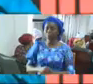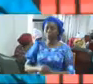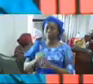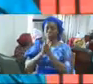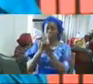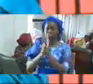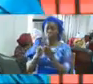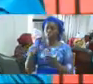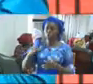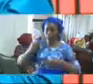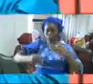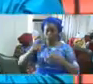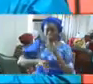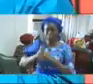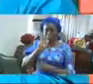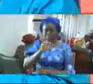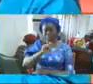from verse 14 to 19.